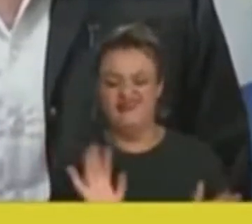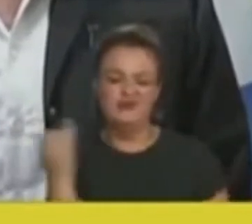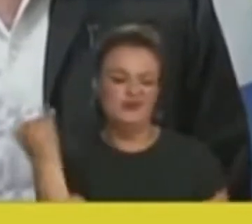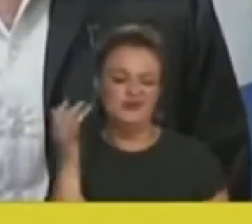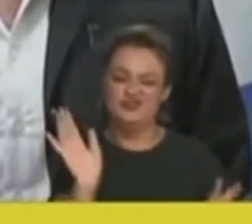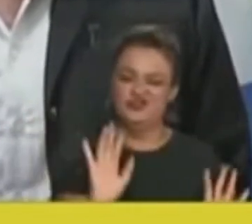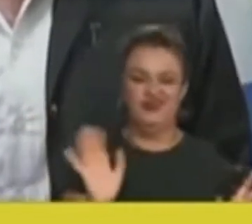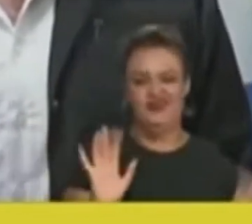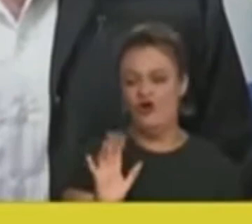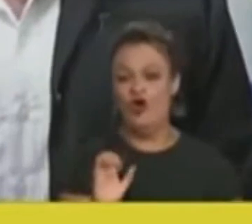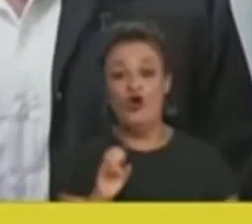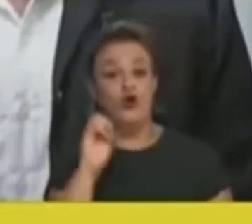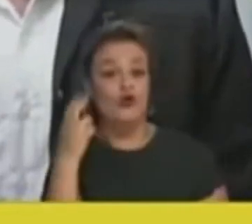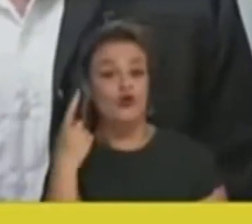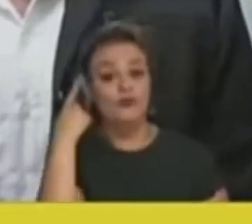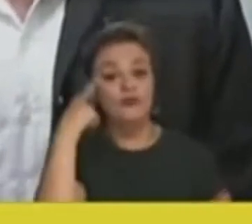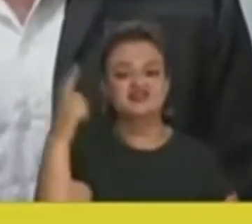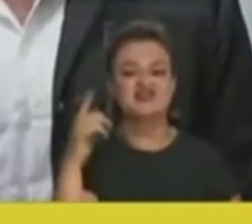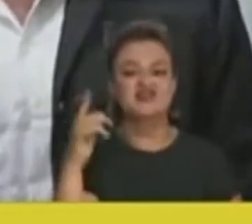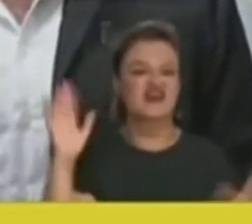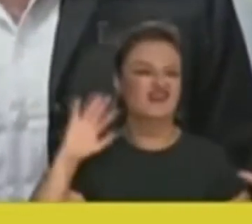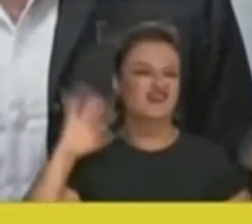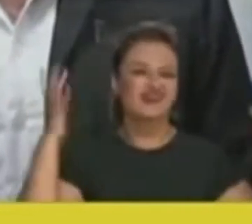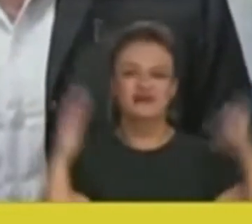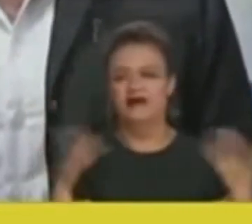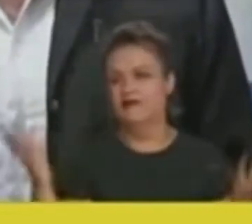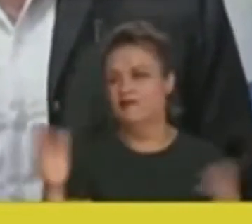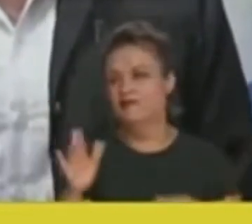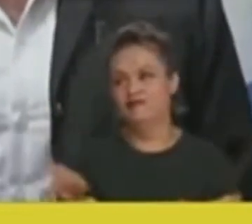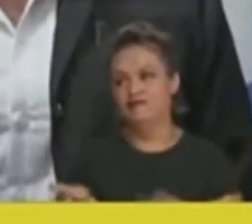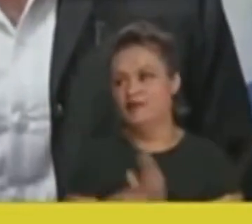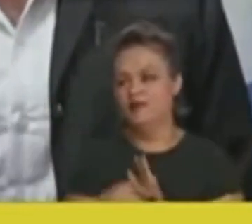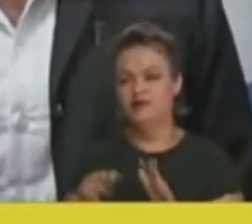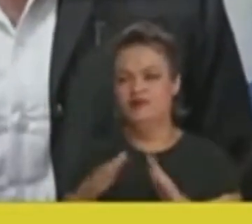only about left-wing people only.